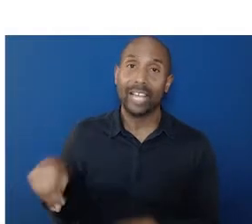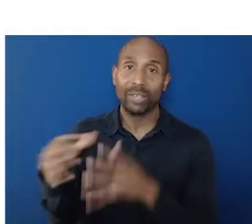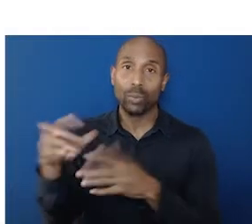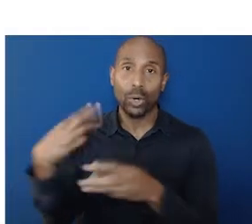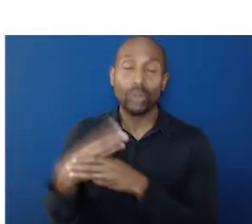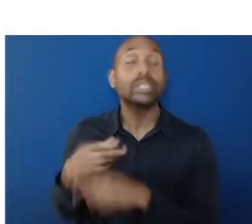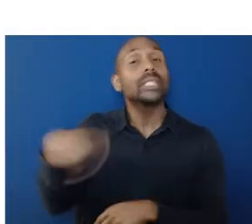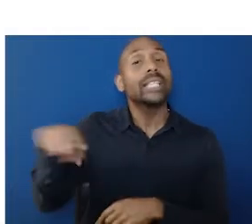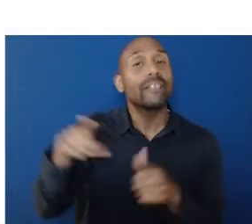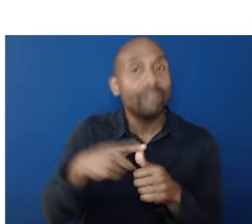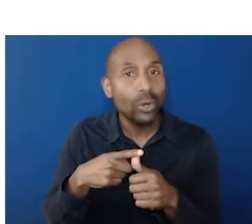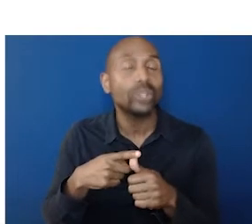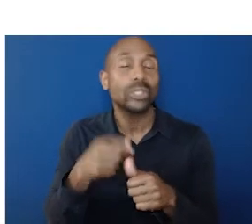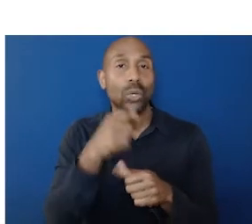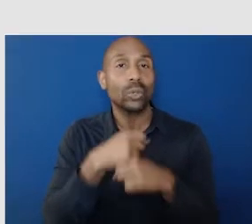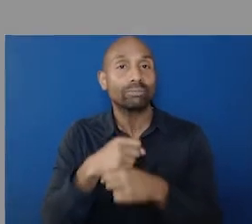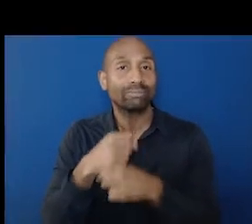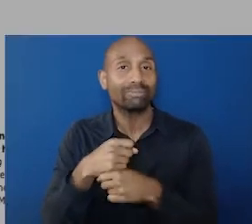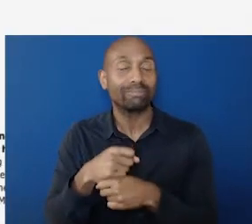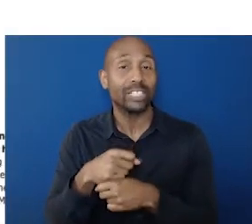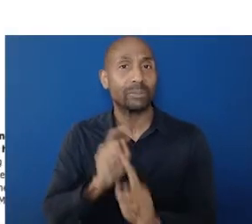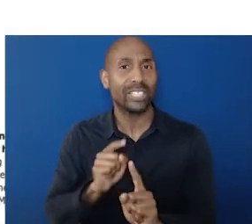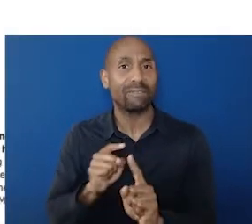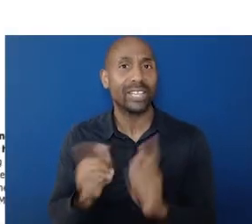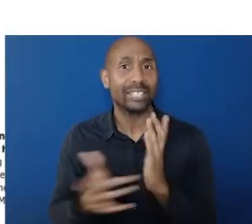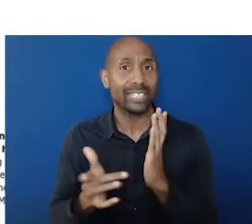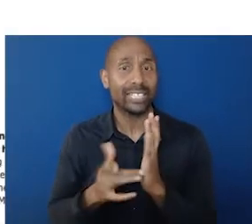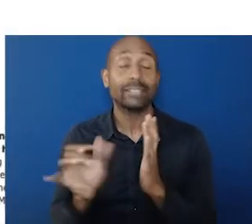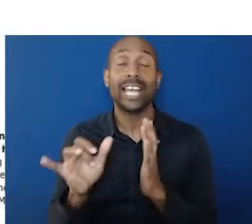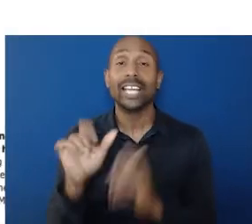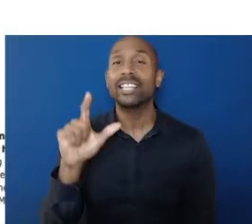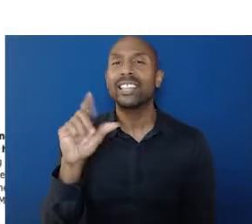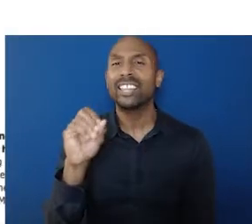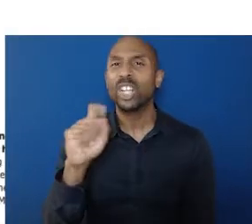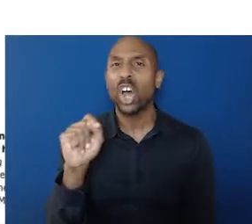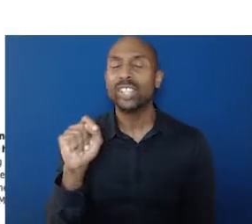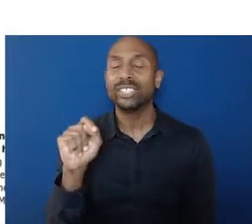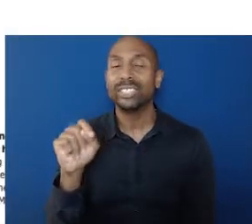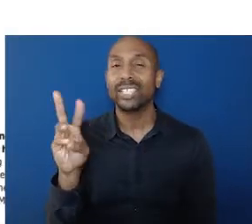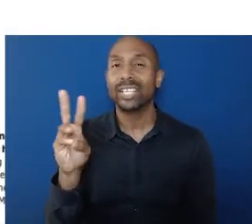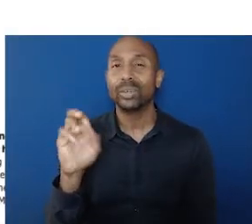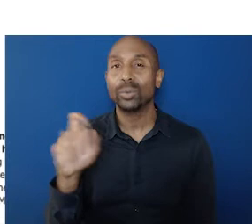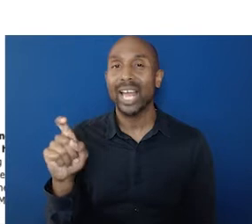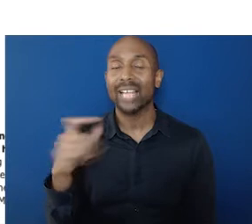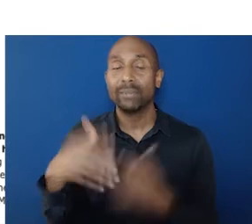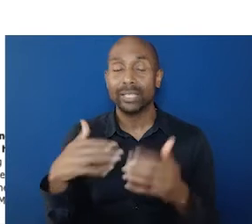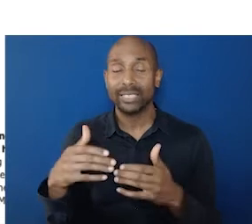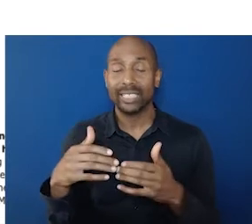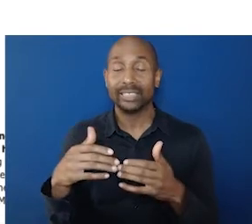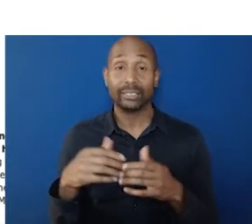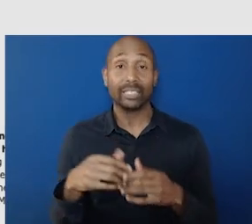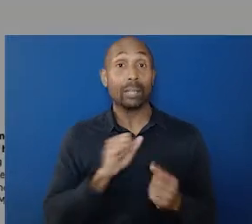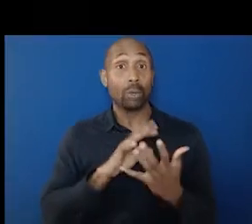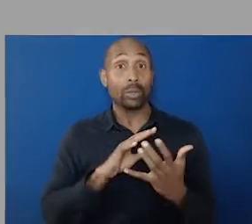metalsmithing techniques like the lost wax process, where metals are heated and poured into a mold to create complex pieces of